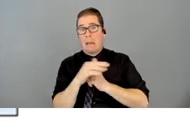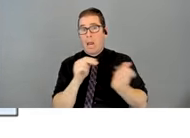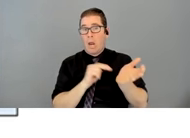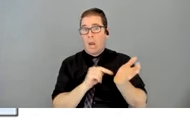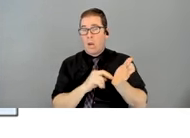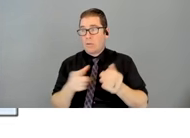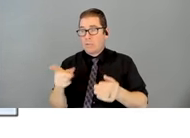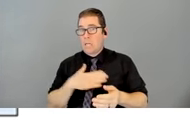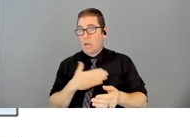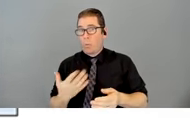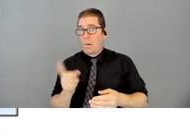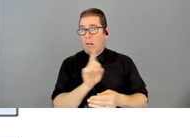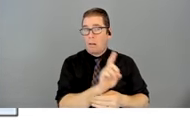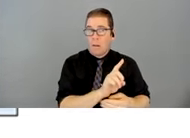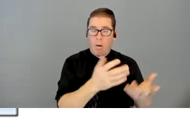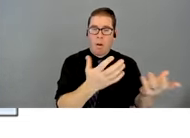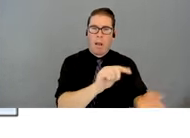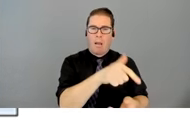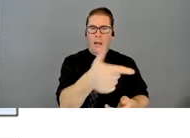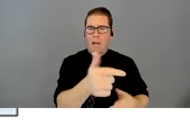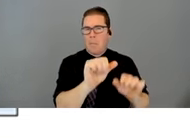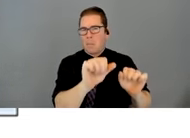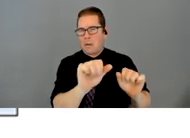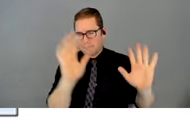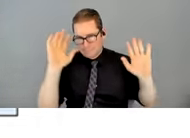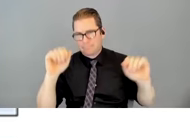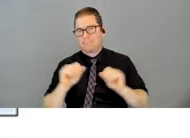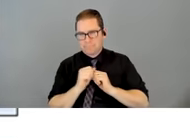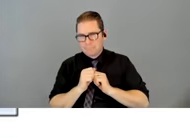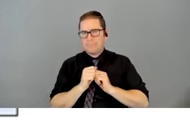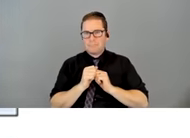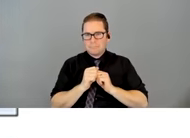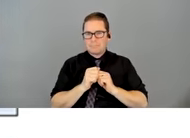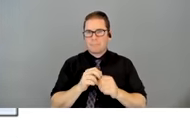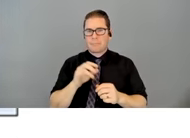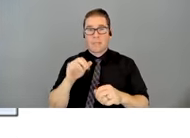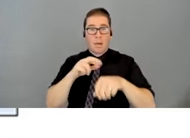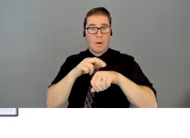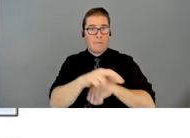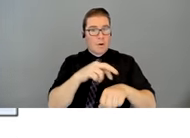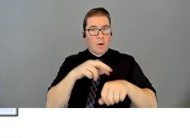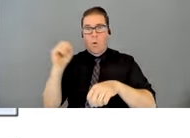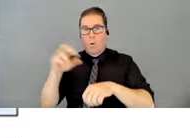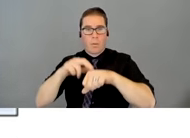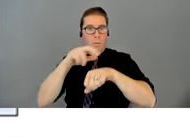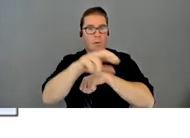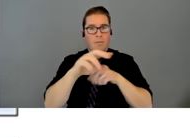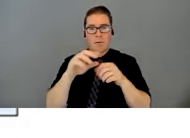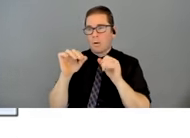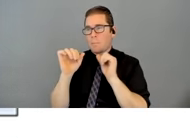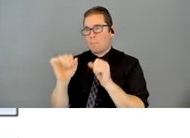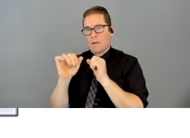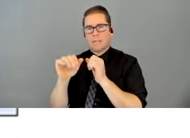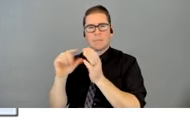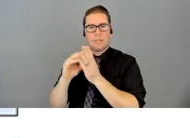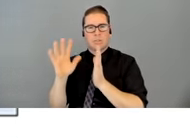if you are able to make the referral to those two places, there's a high likelihood that a student may go to the